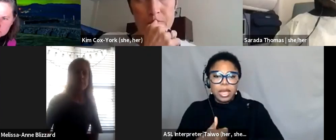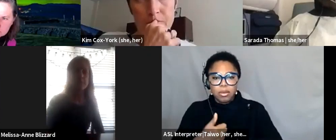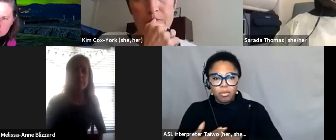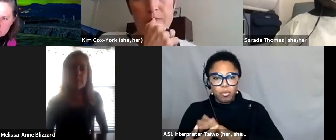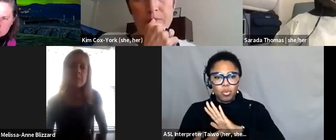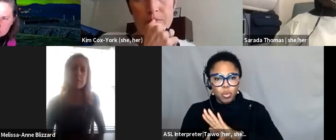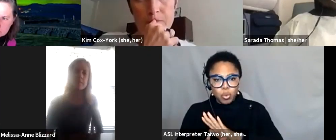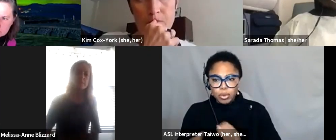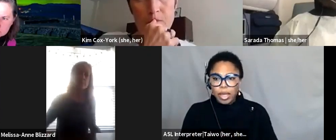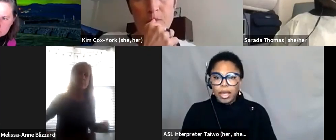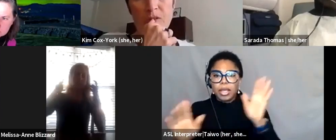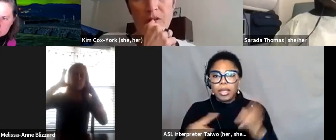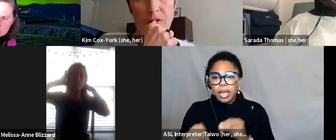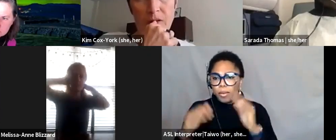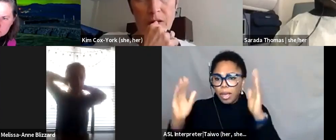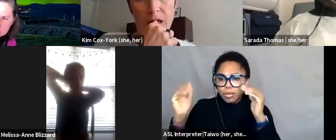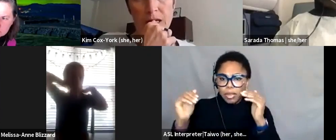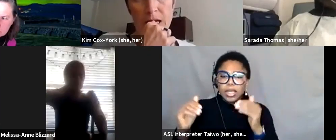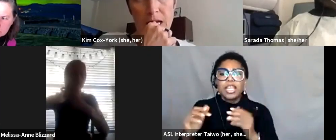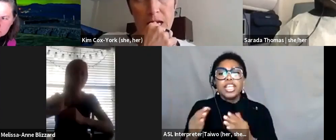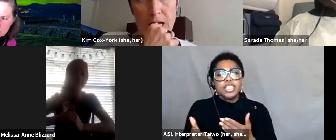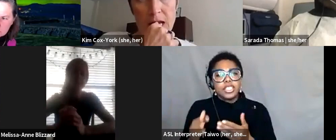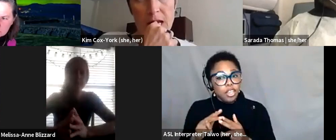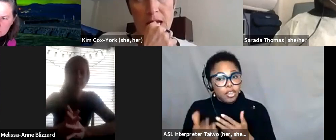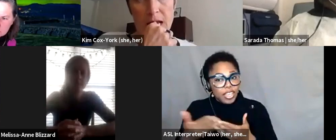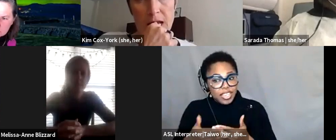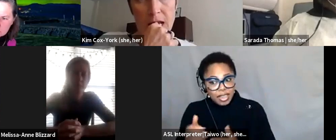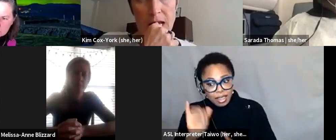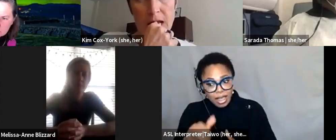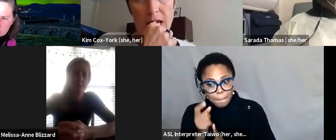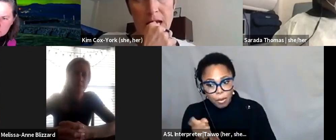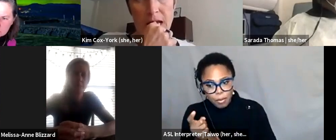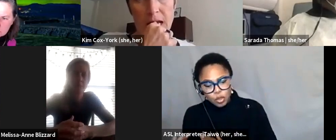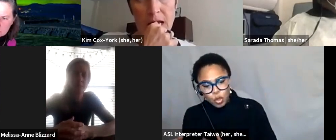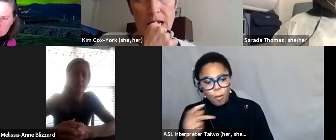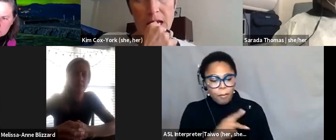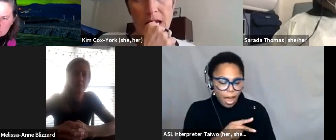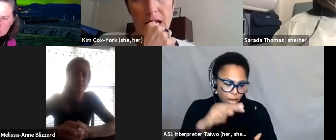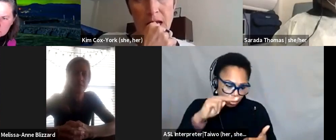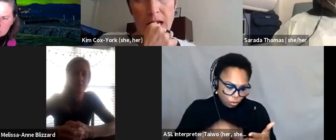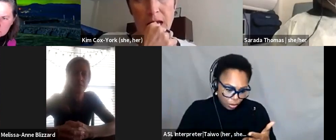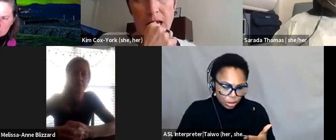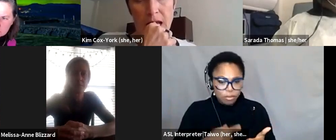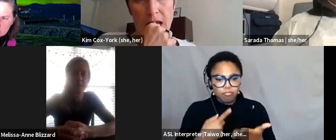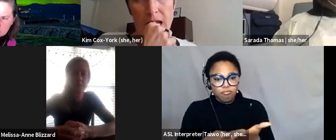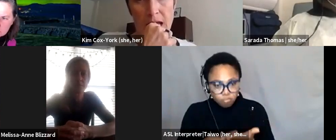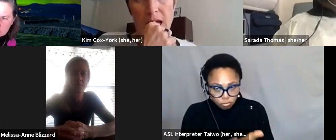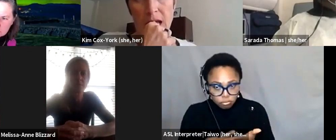are clear about expectations, it's much easier in the moment to go back and have the